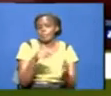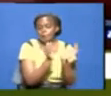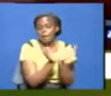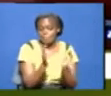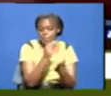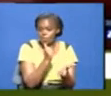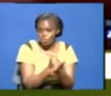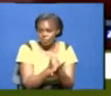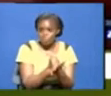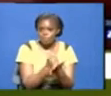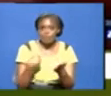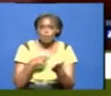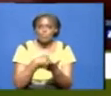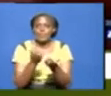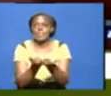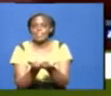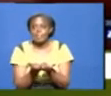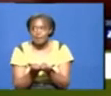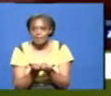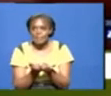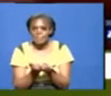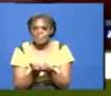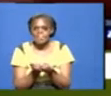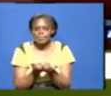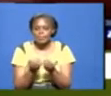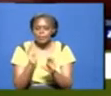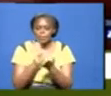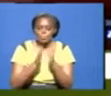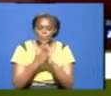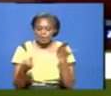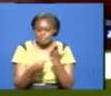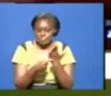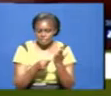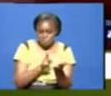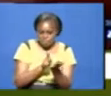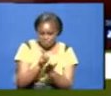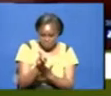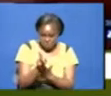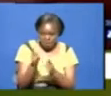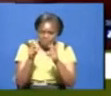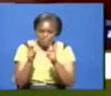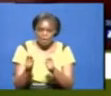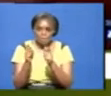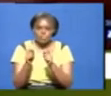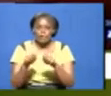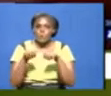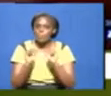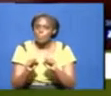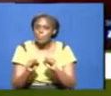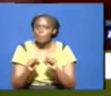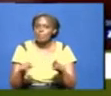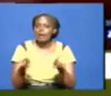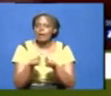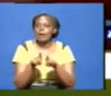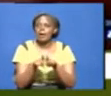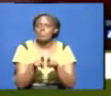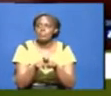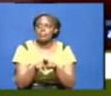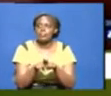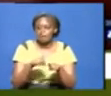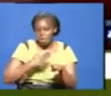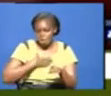We need to digitalize the payment of pension so that as our